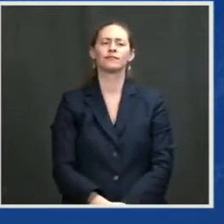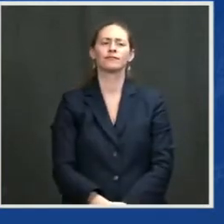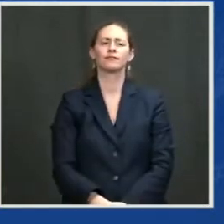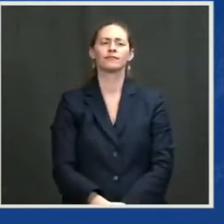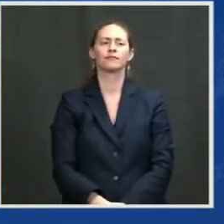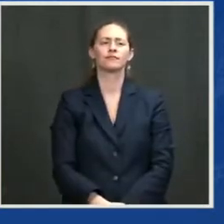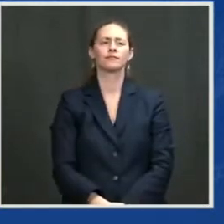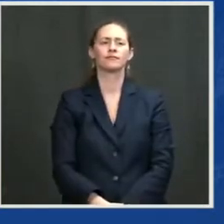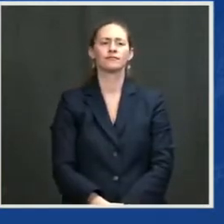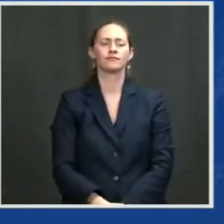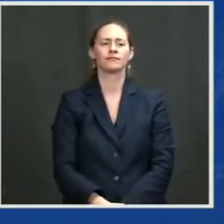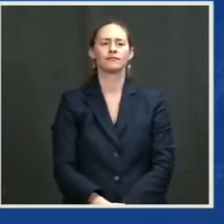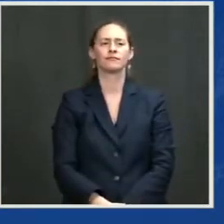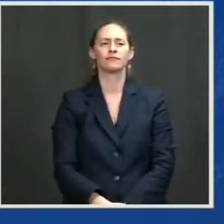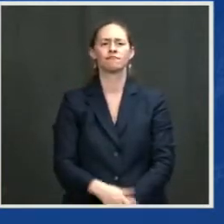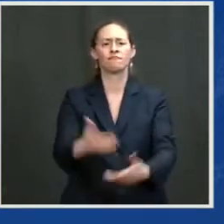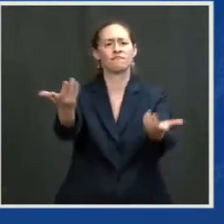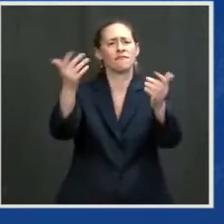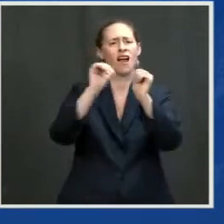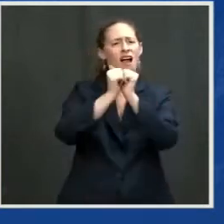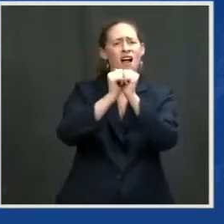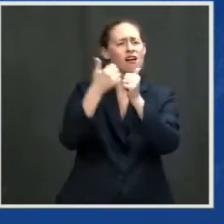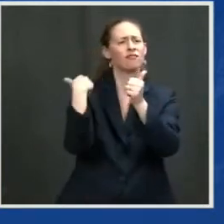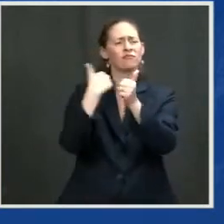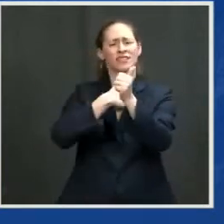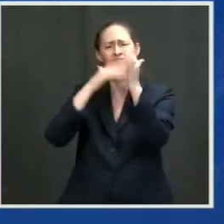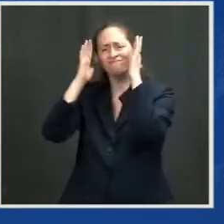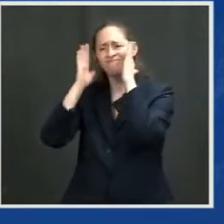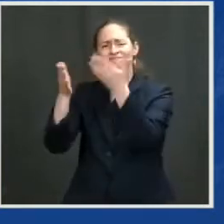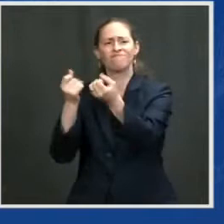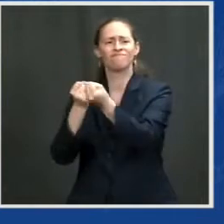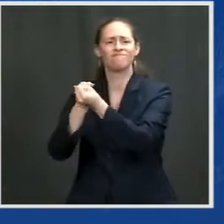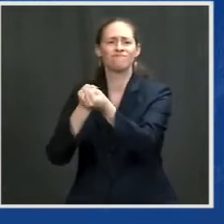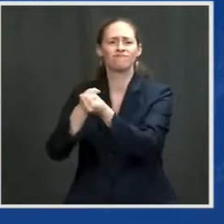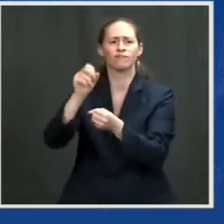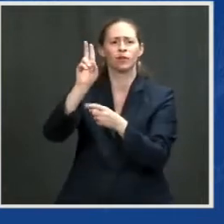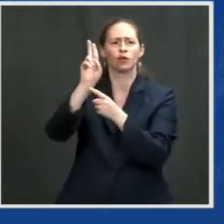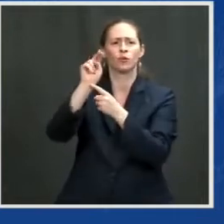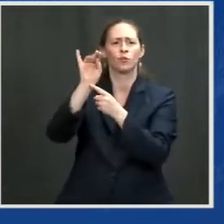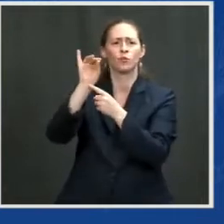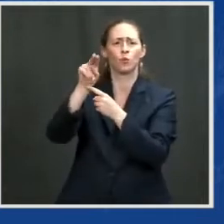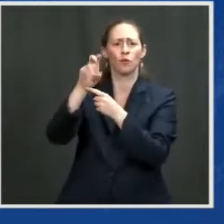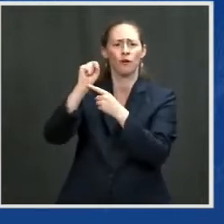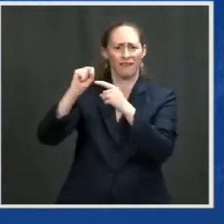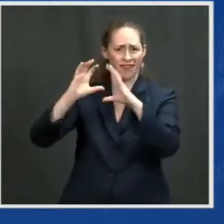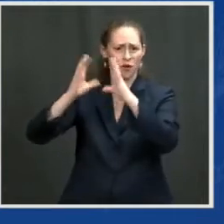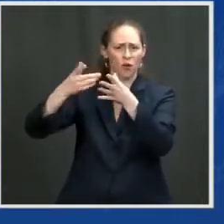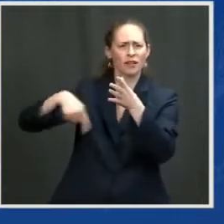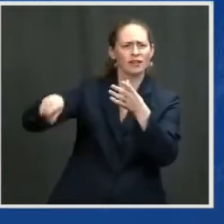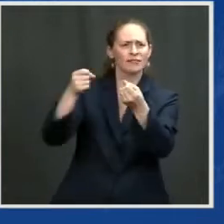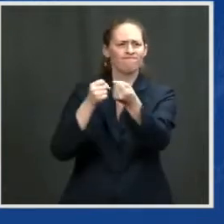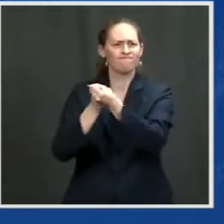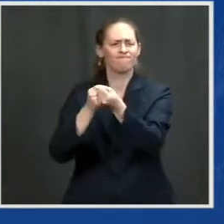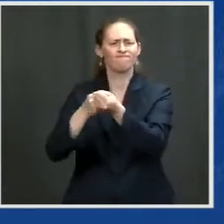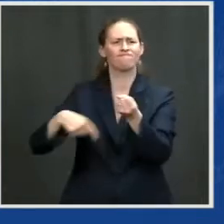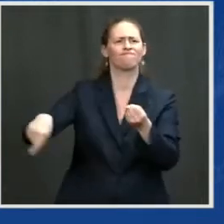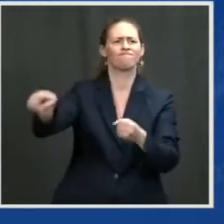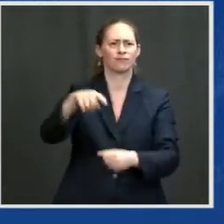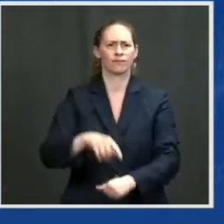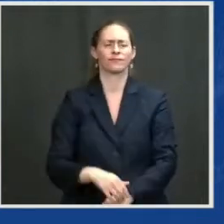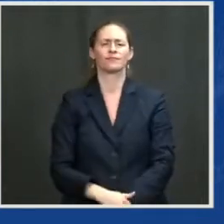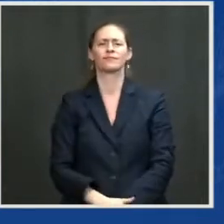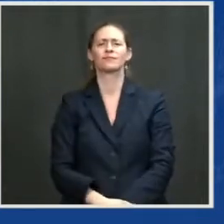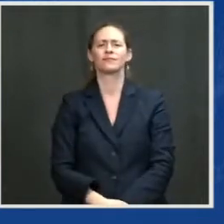going to provide good jobs. Well, look, as I said, it's good to be back, Governor Edwards and Mayor